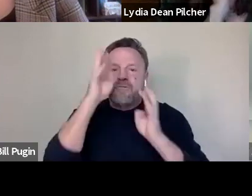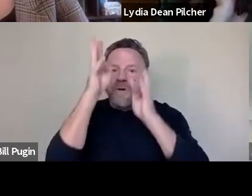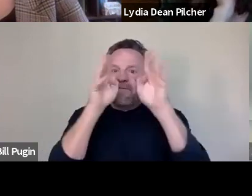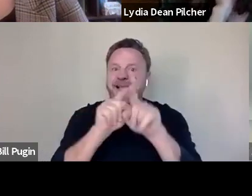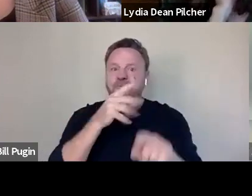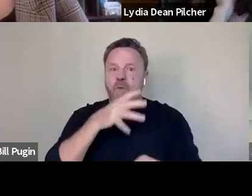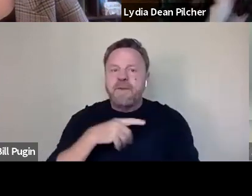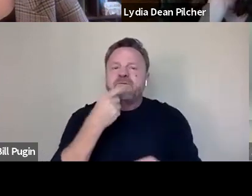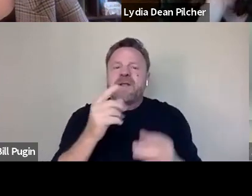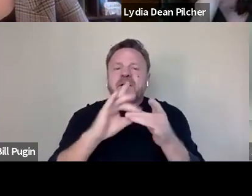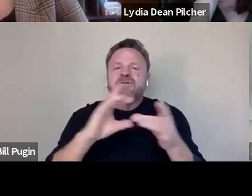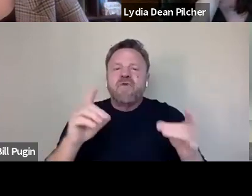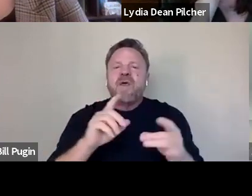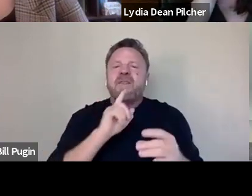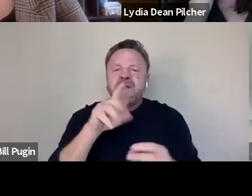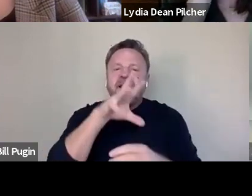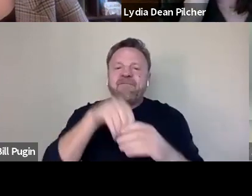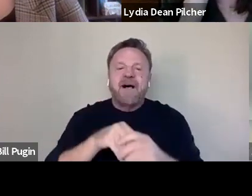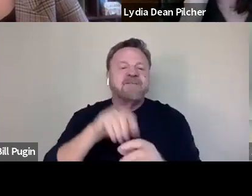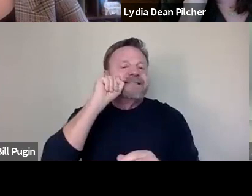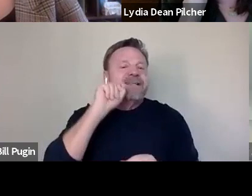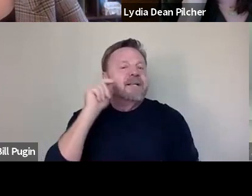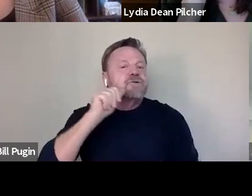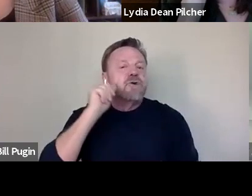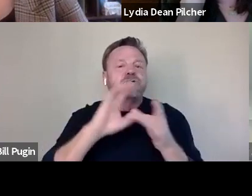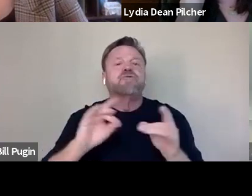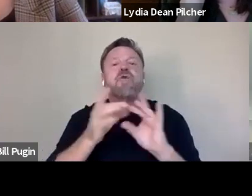a story that centers around teenage girls' stories?